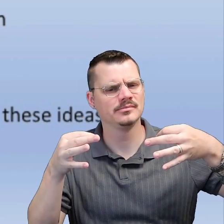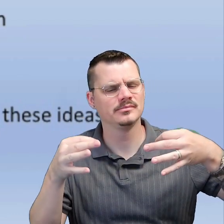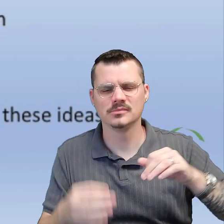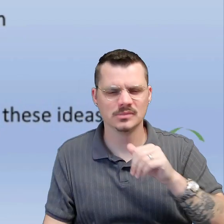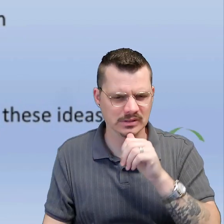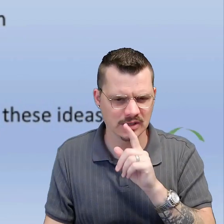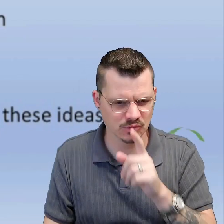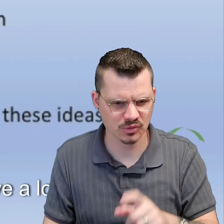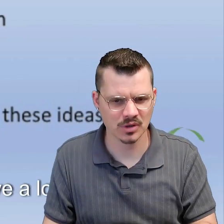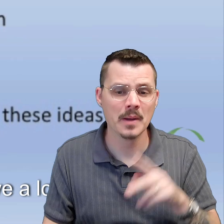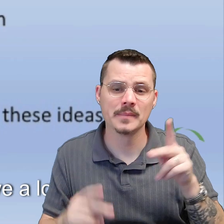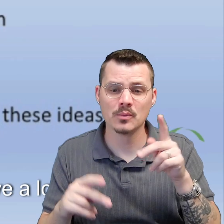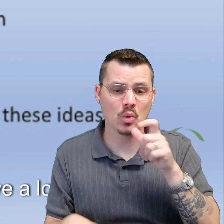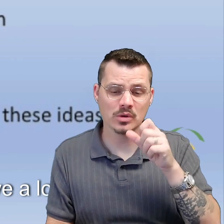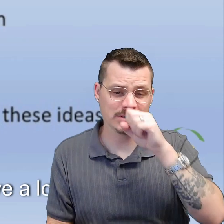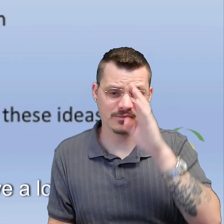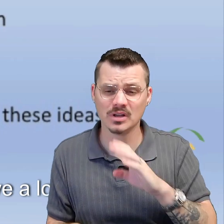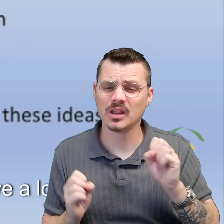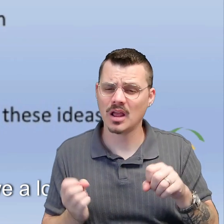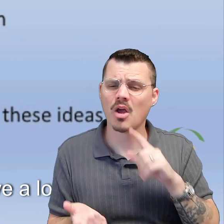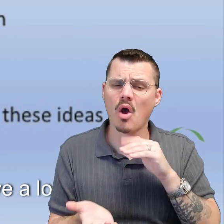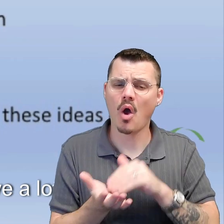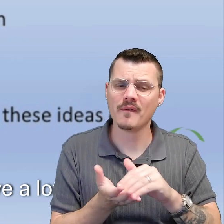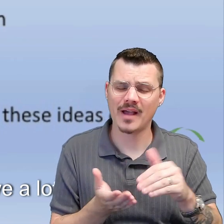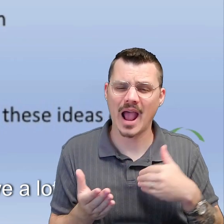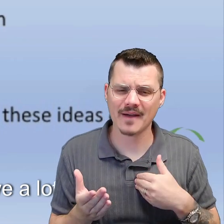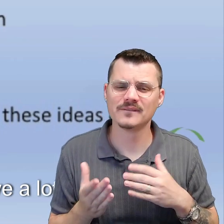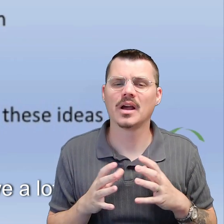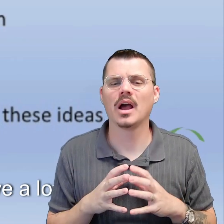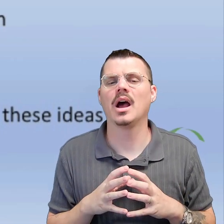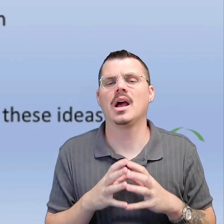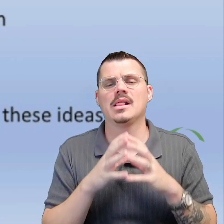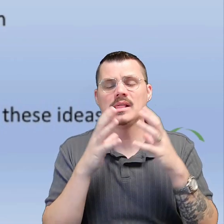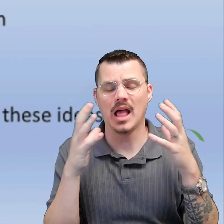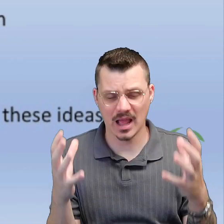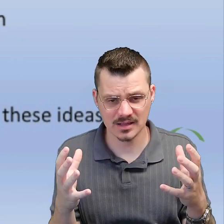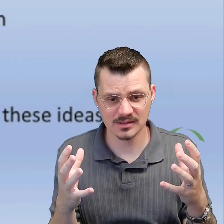either. People with schizophrenia can often have a lot